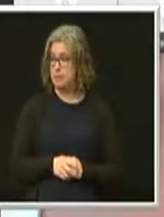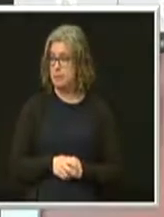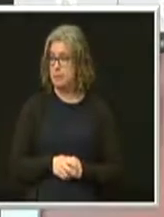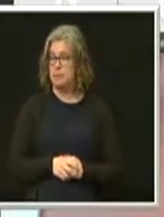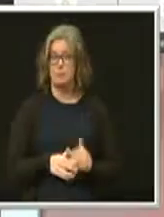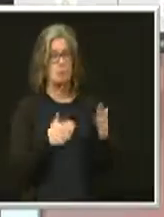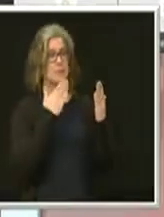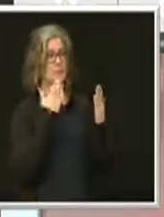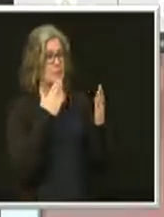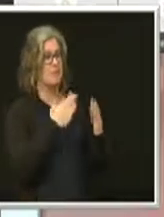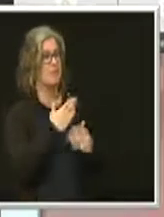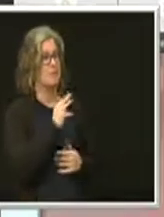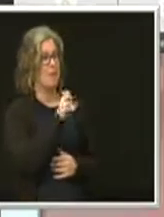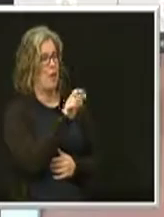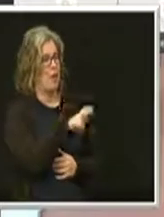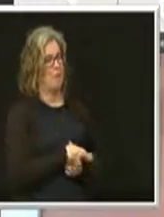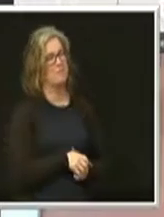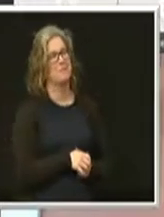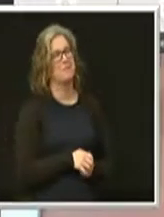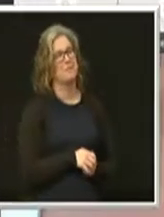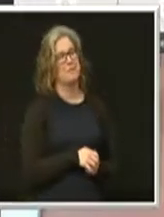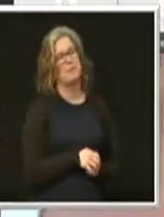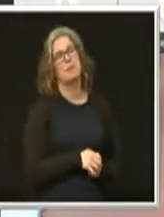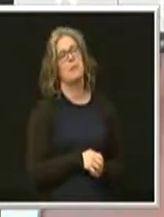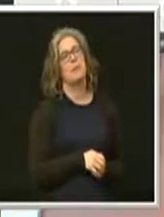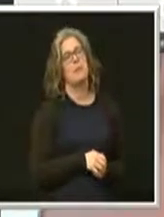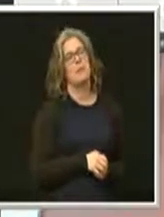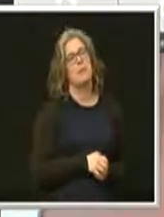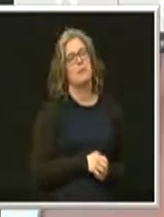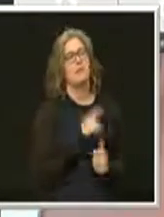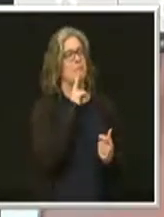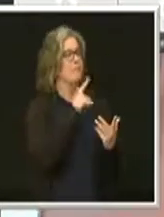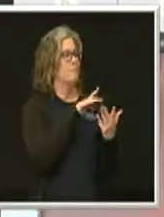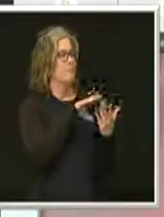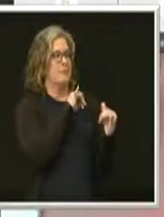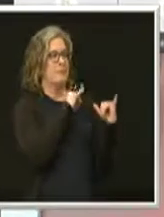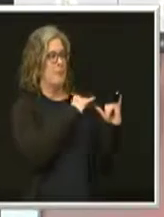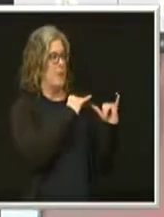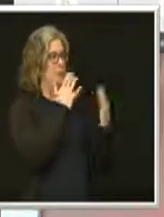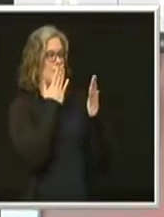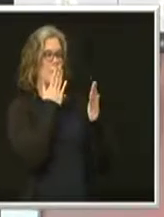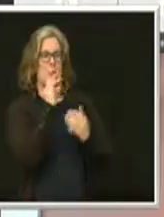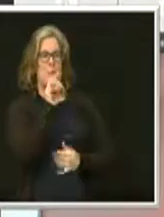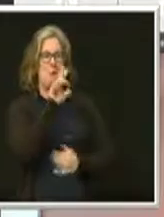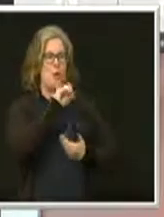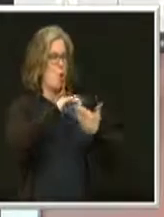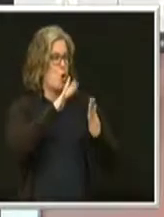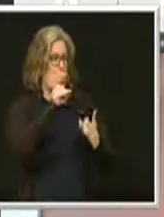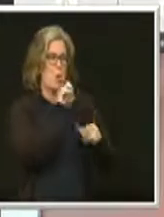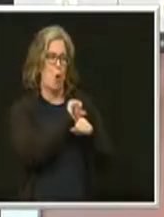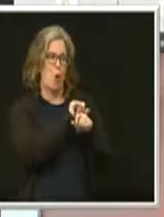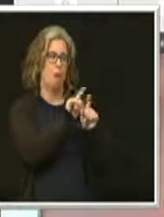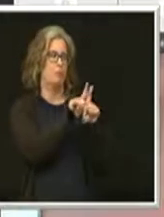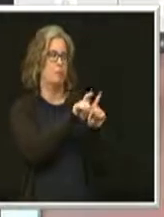Thanks, Mayor. So just want to echo your thanks to our Metro partners that have been working